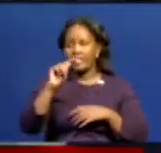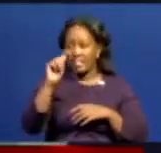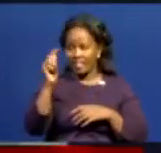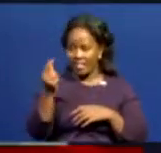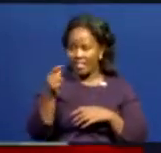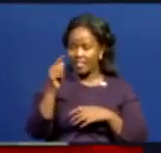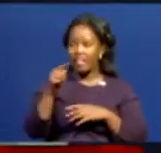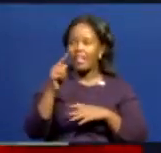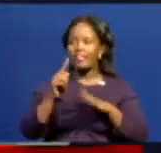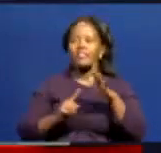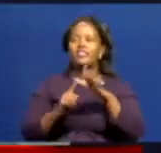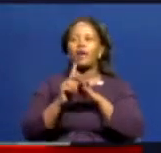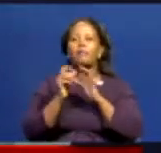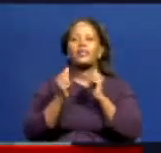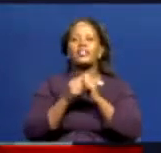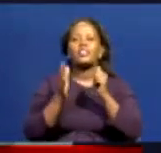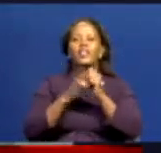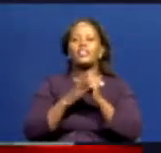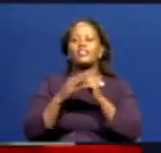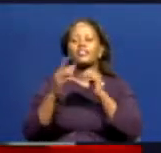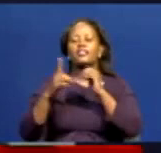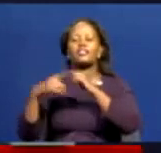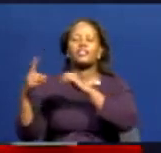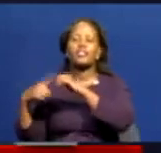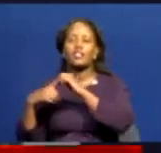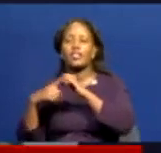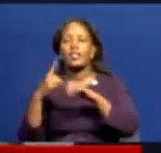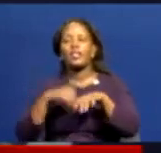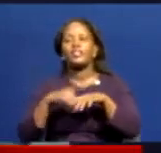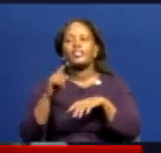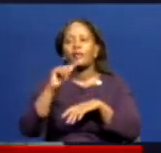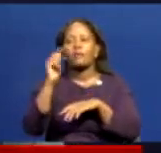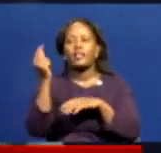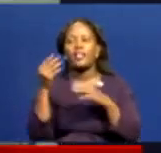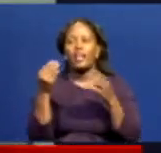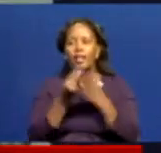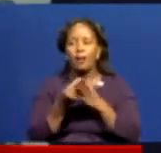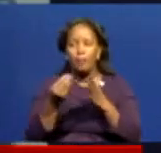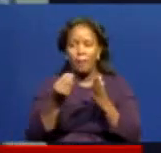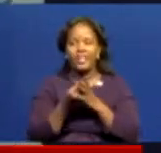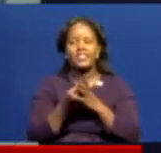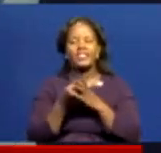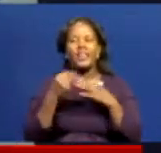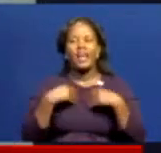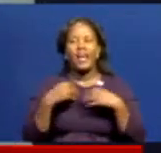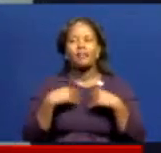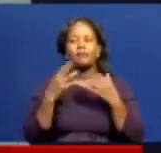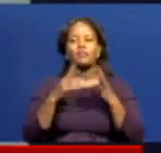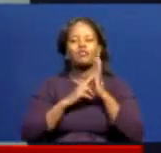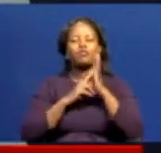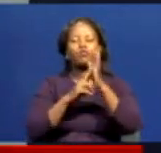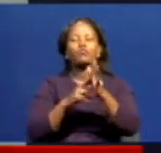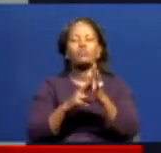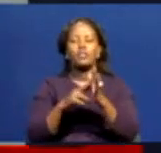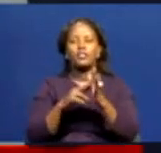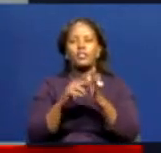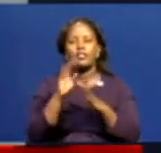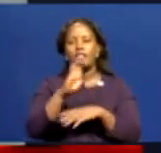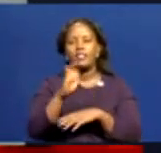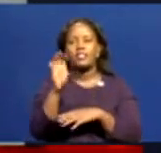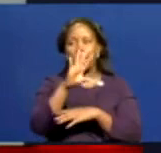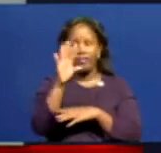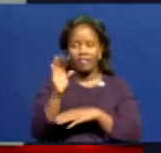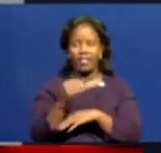in 1966 when the Kenyan shilling was introduced to replace the East African shilling